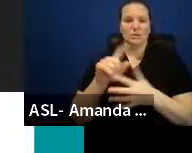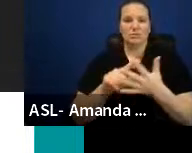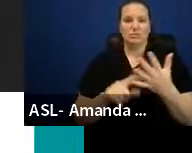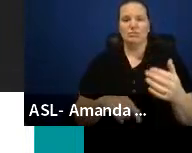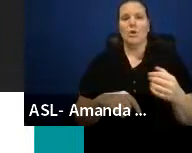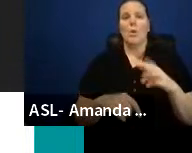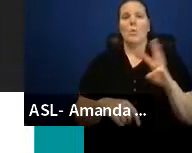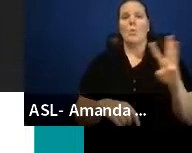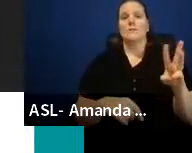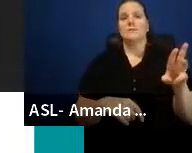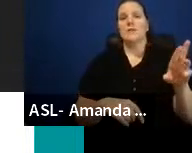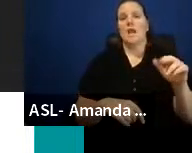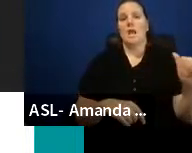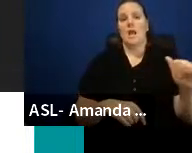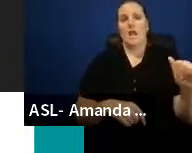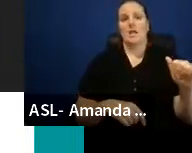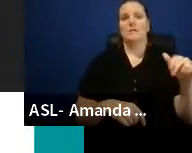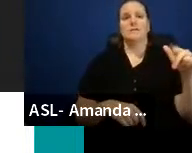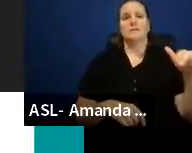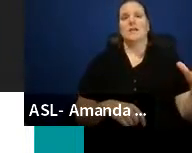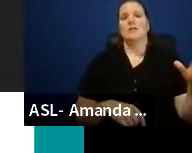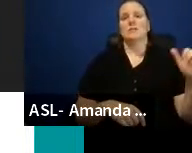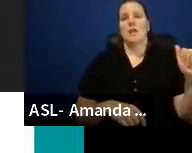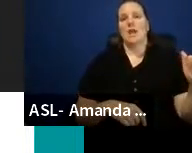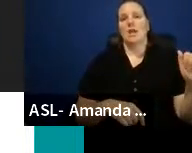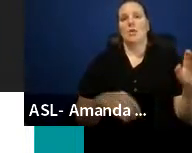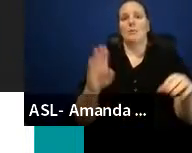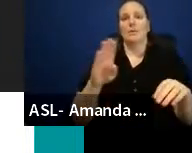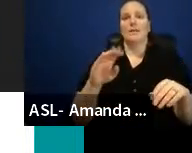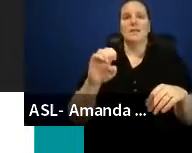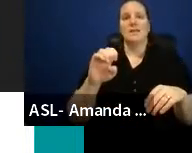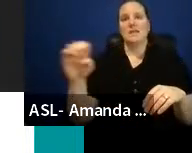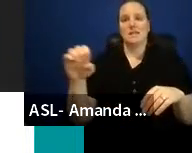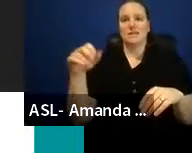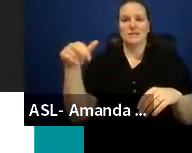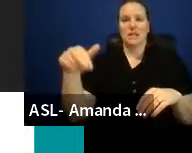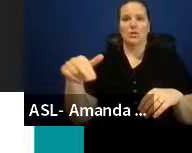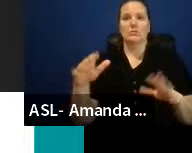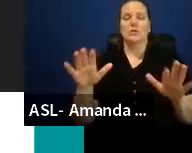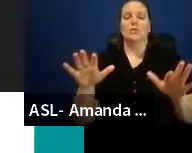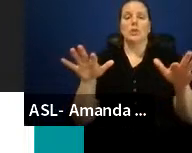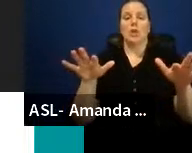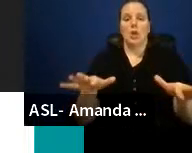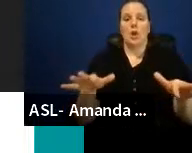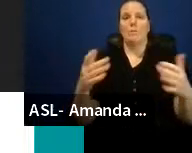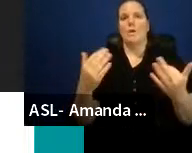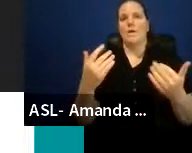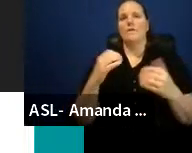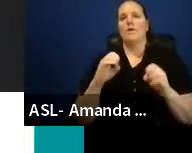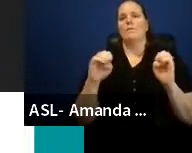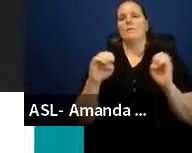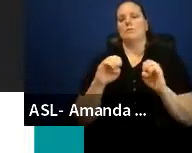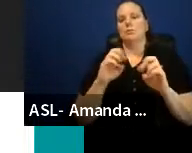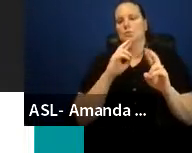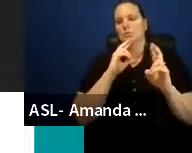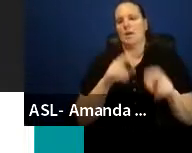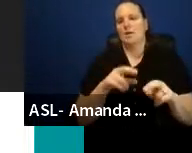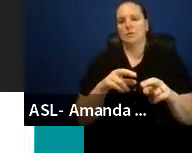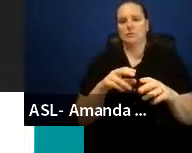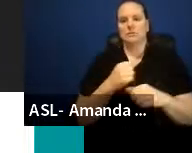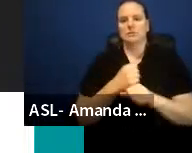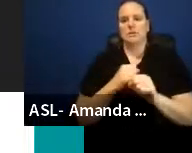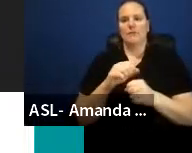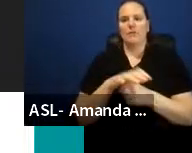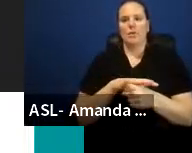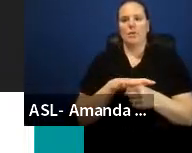the primary routes through West Stairs A and B or East Stairs. Stay calm and wait for emergency responders in a designated safe